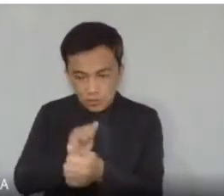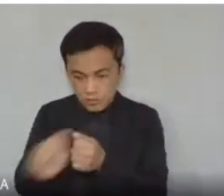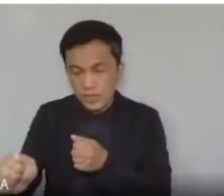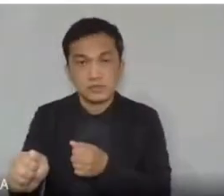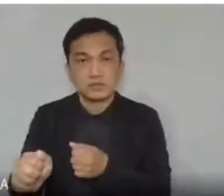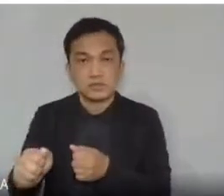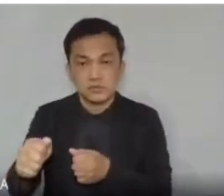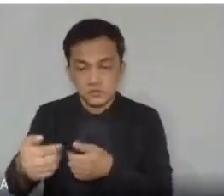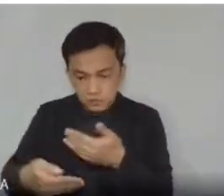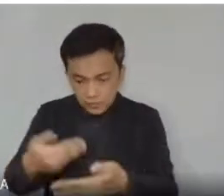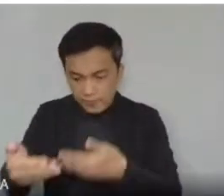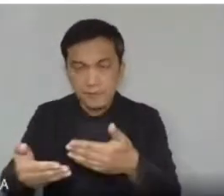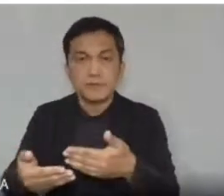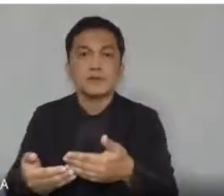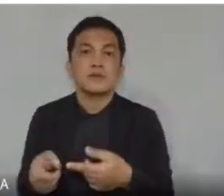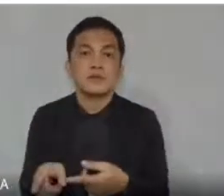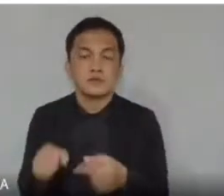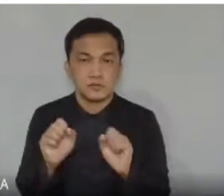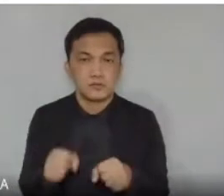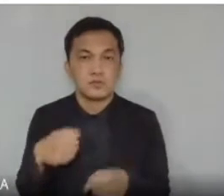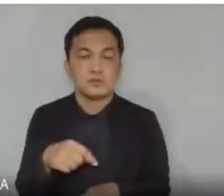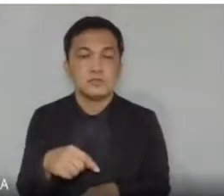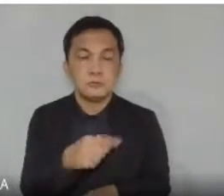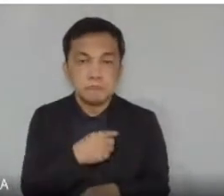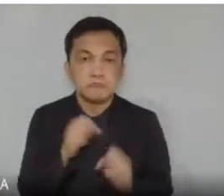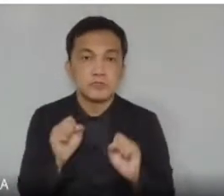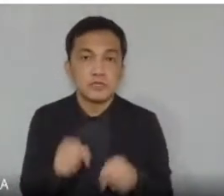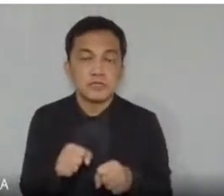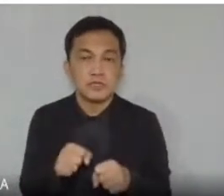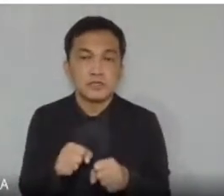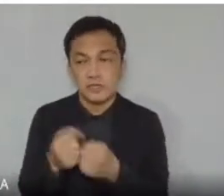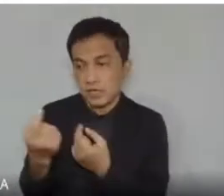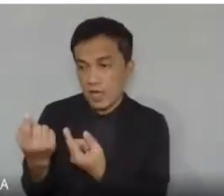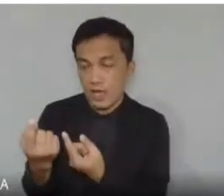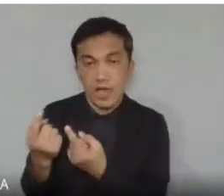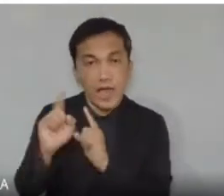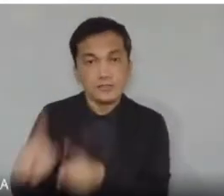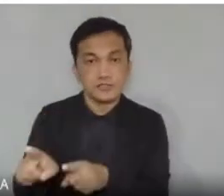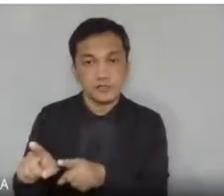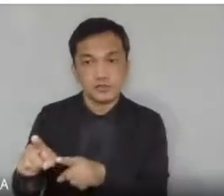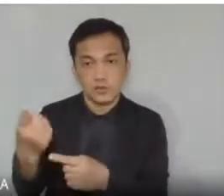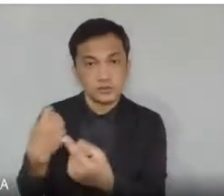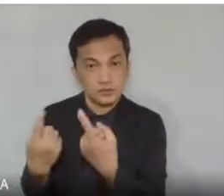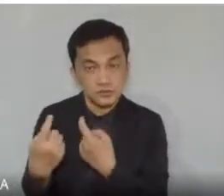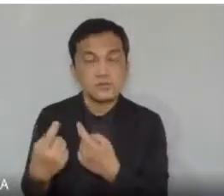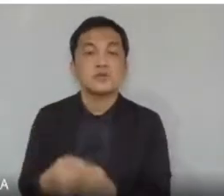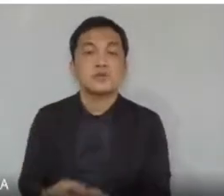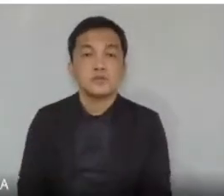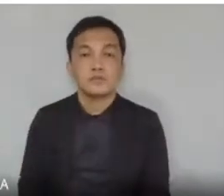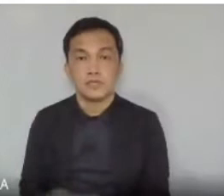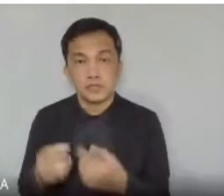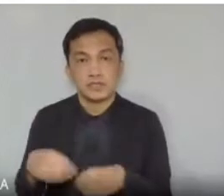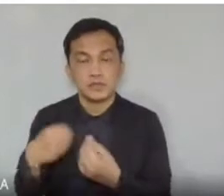process flows that are based on science and the base evidence that we have. We also